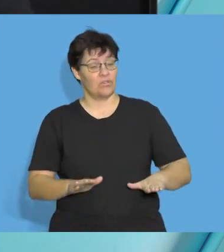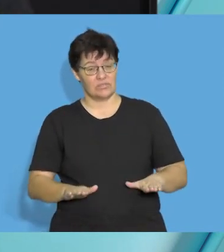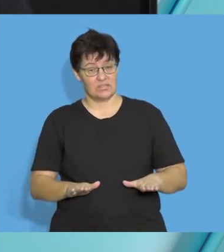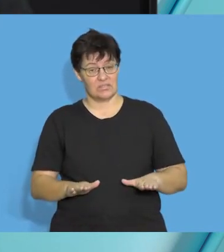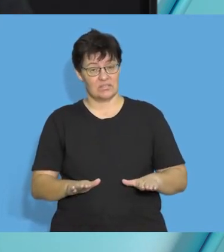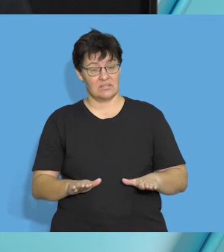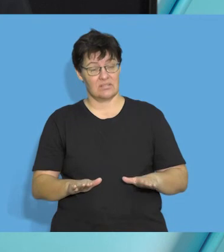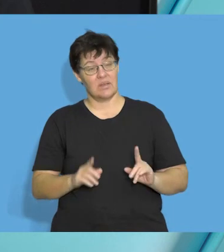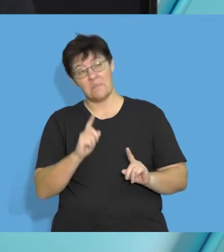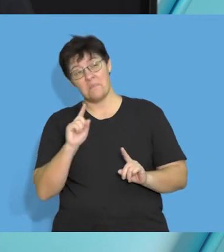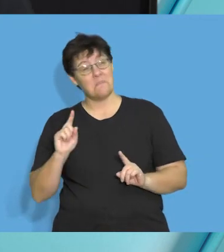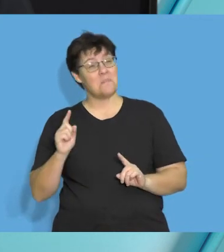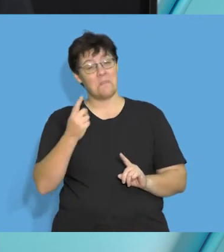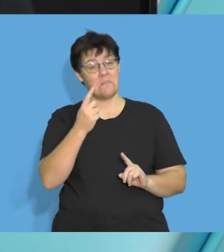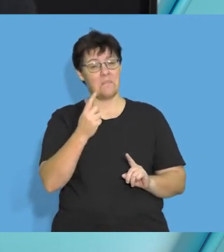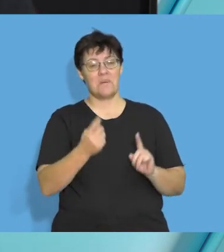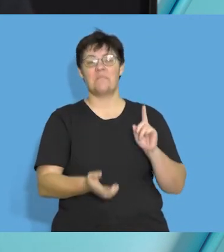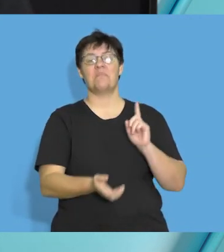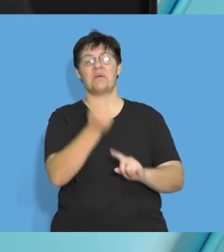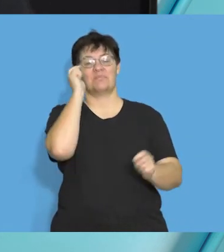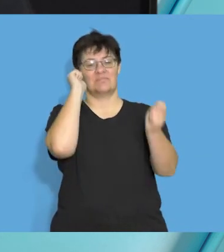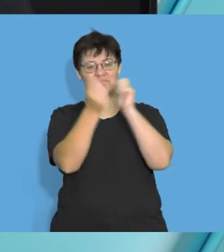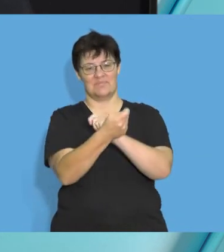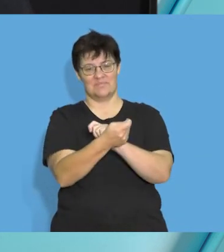will definitely reach and become an